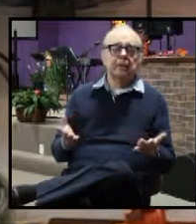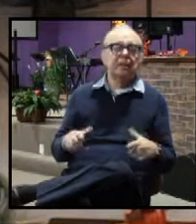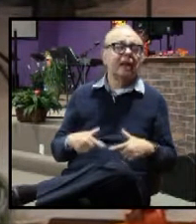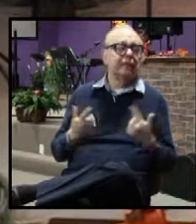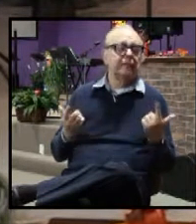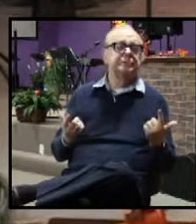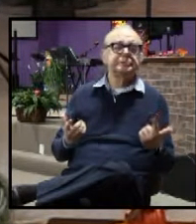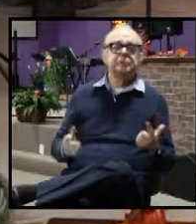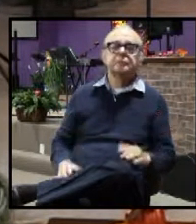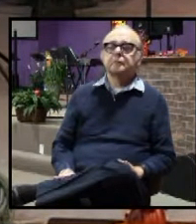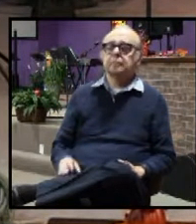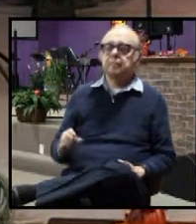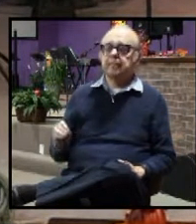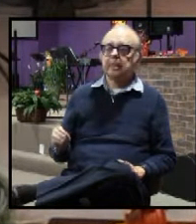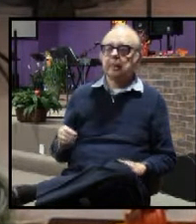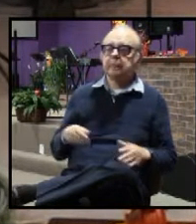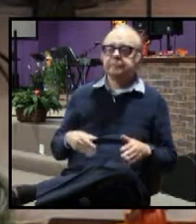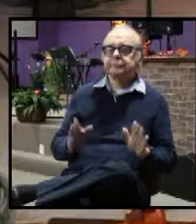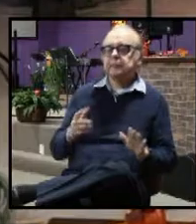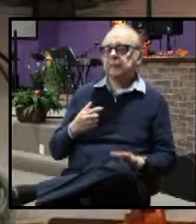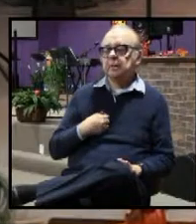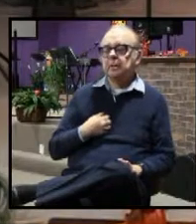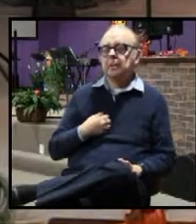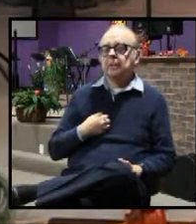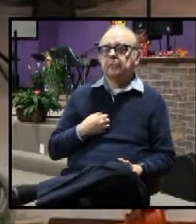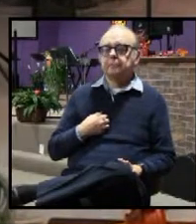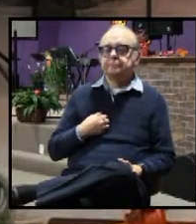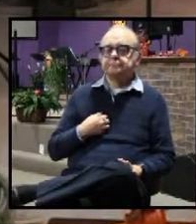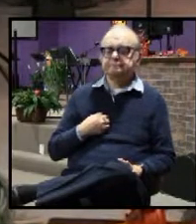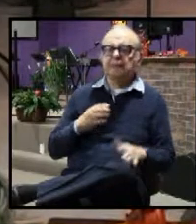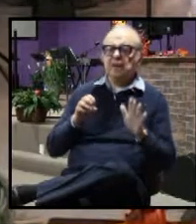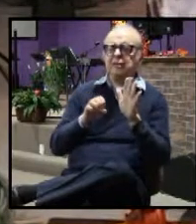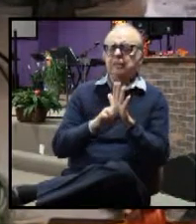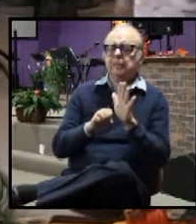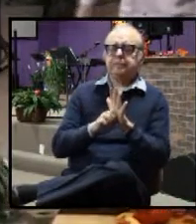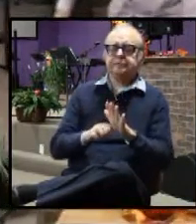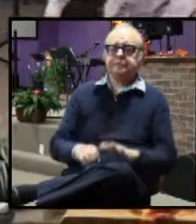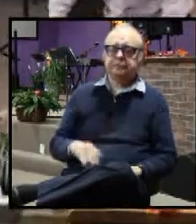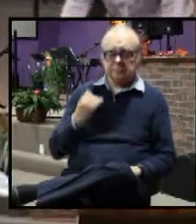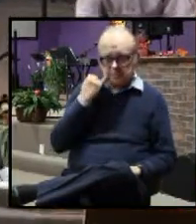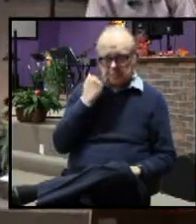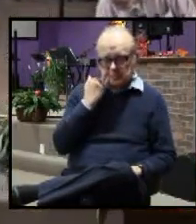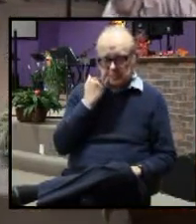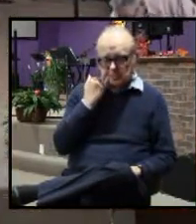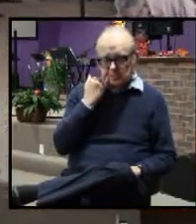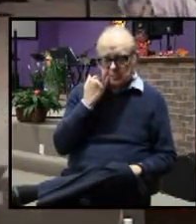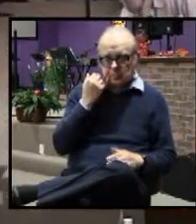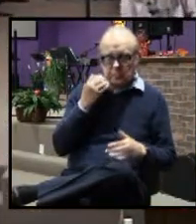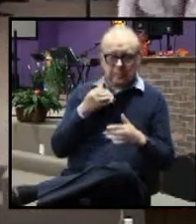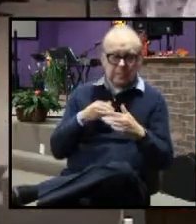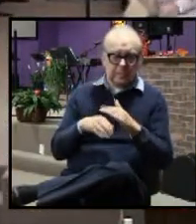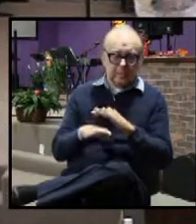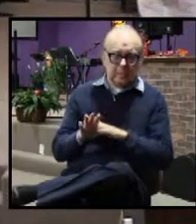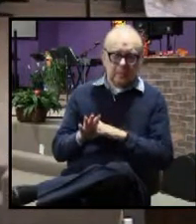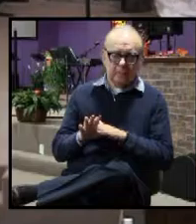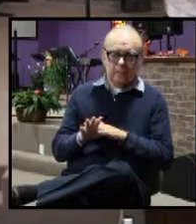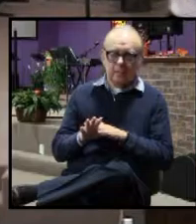is. So, let me, for instance, if I was an inventor